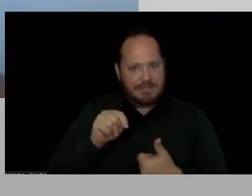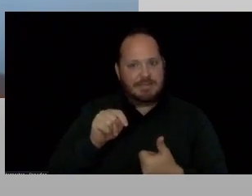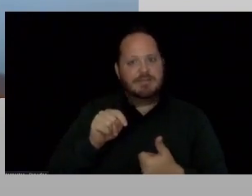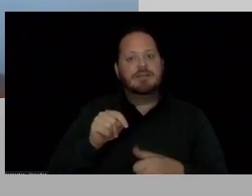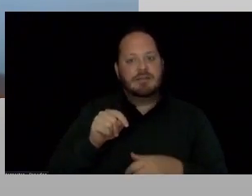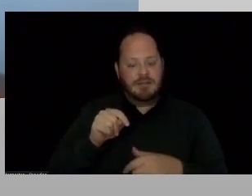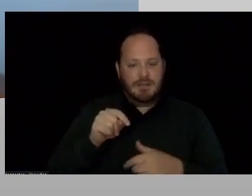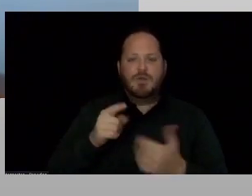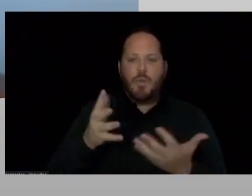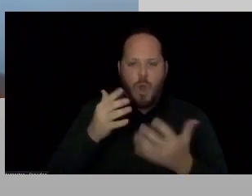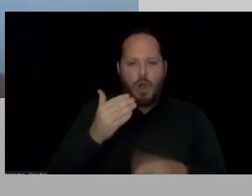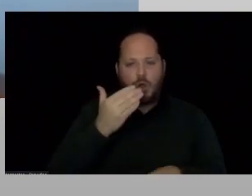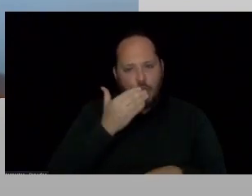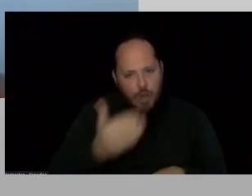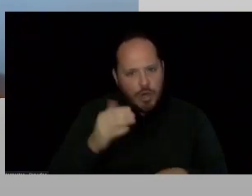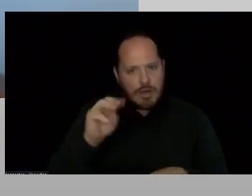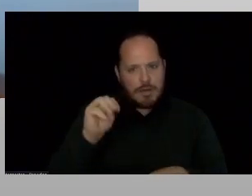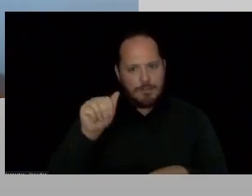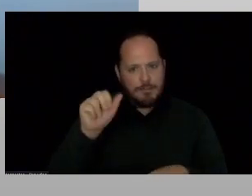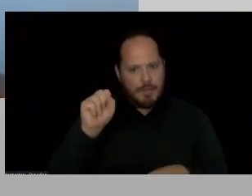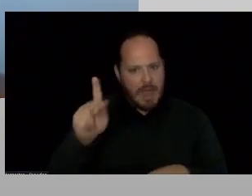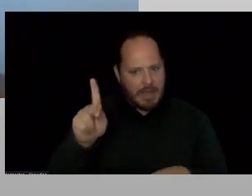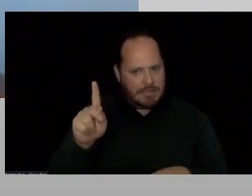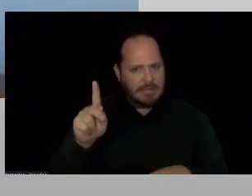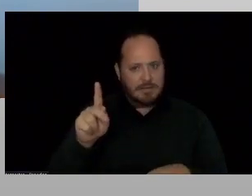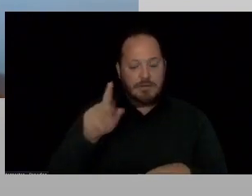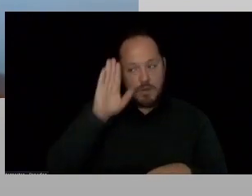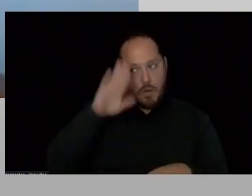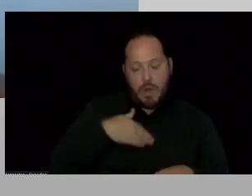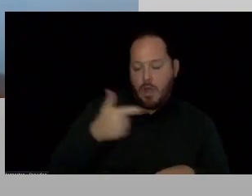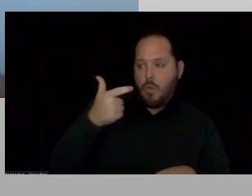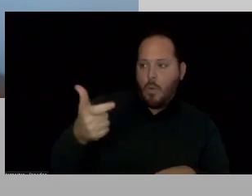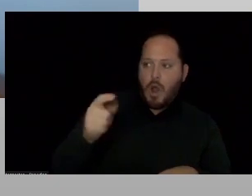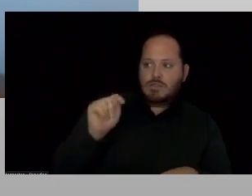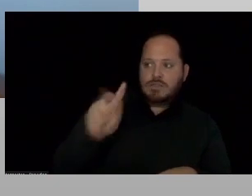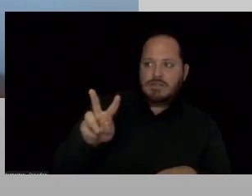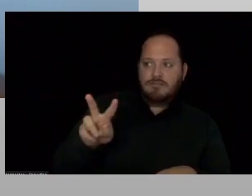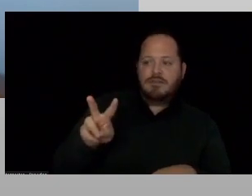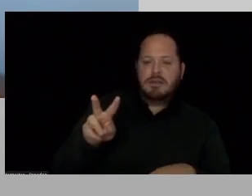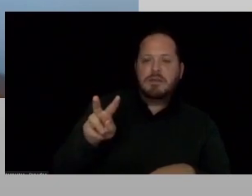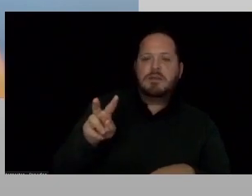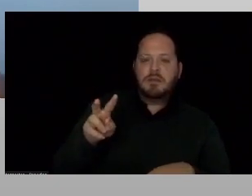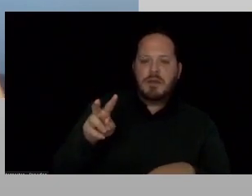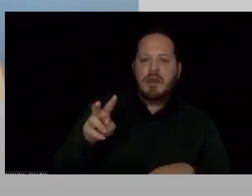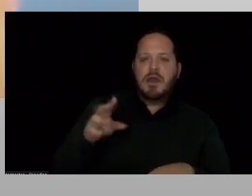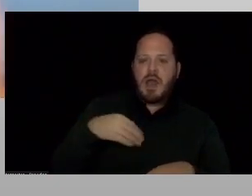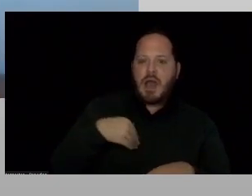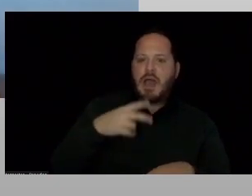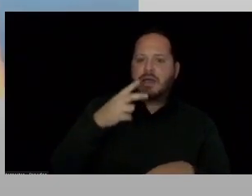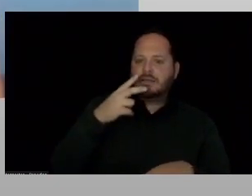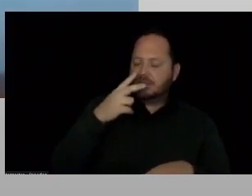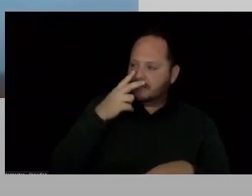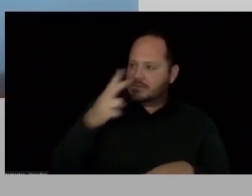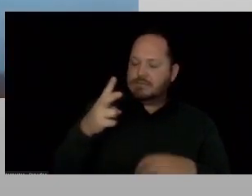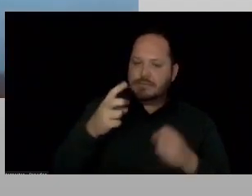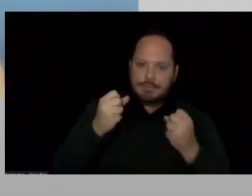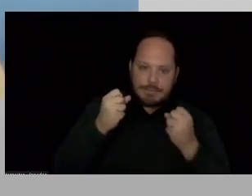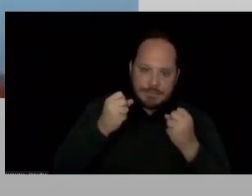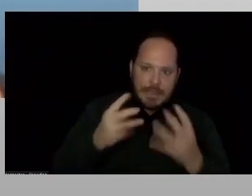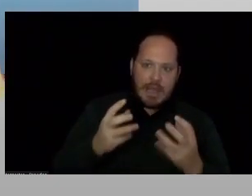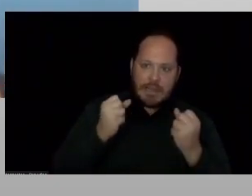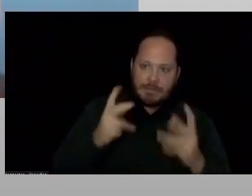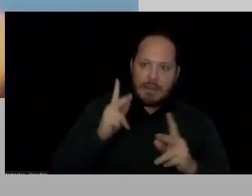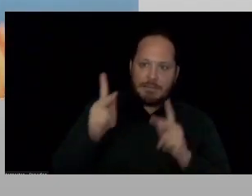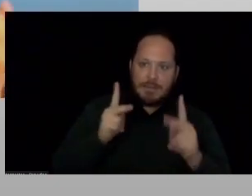been watching television and a number of people, usually healthcare workers, but others have masks. And the number of times people are touching